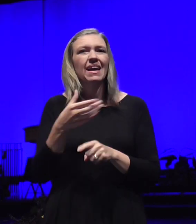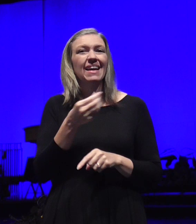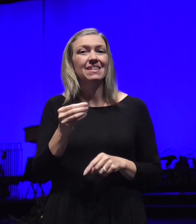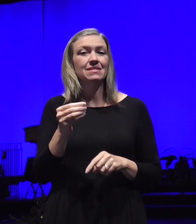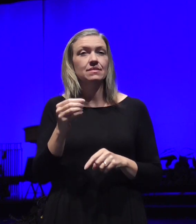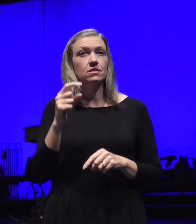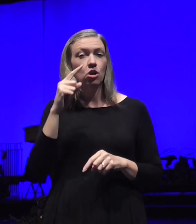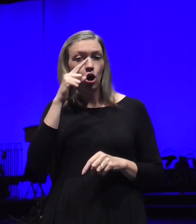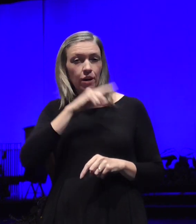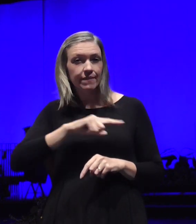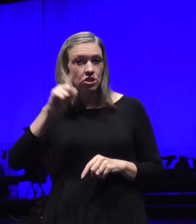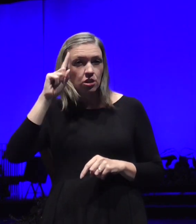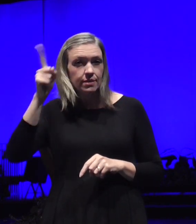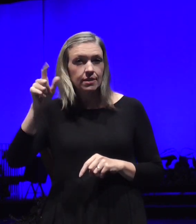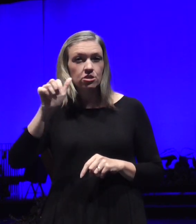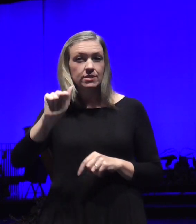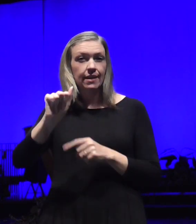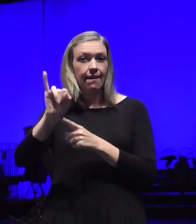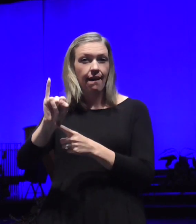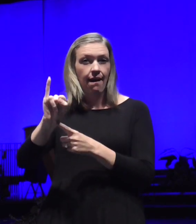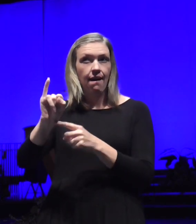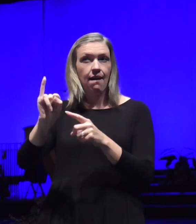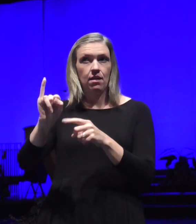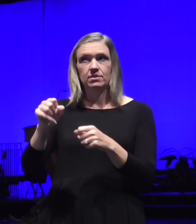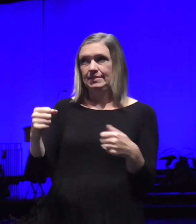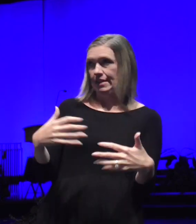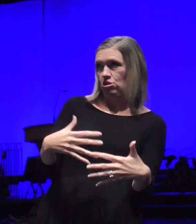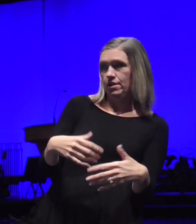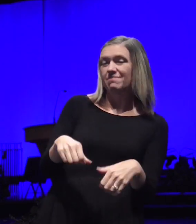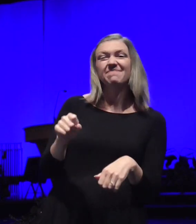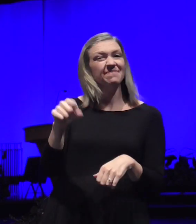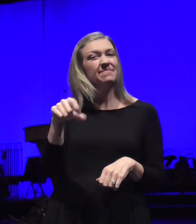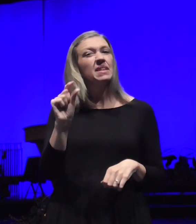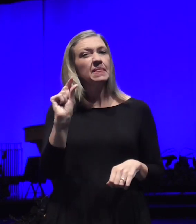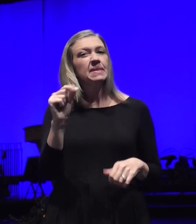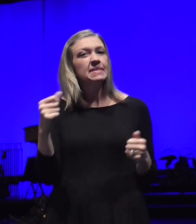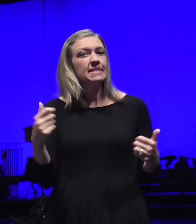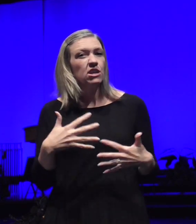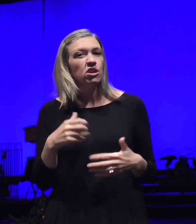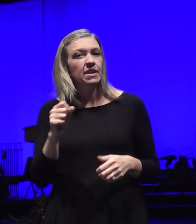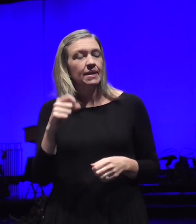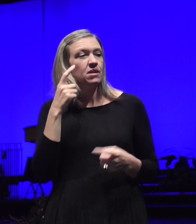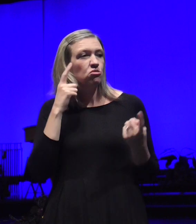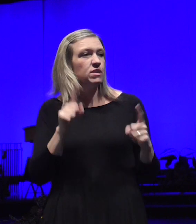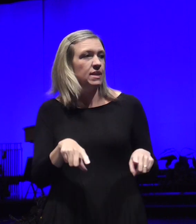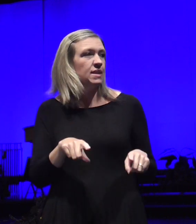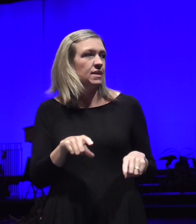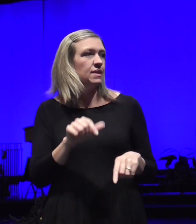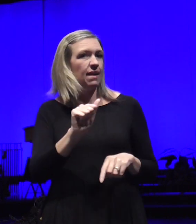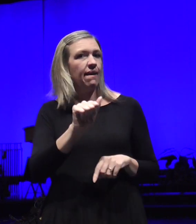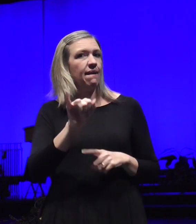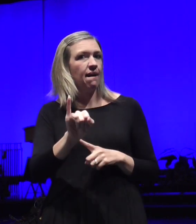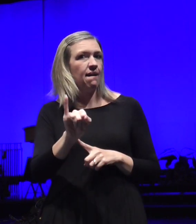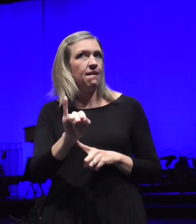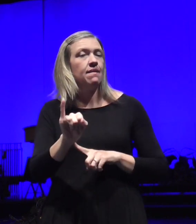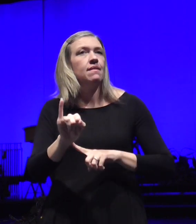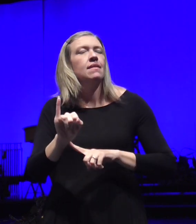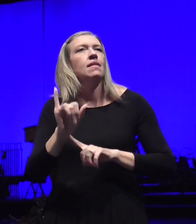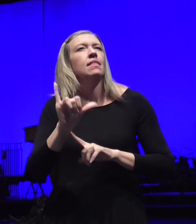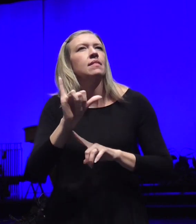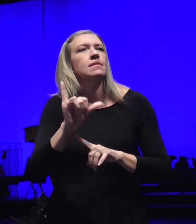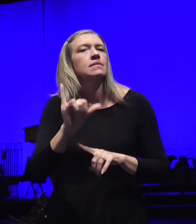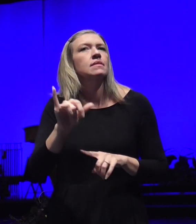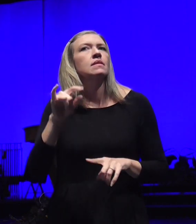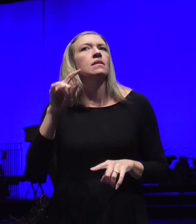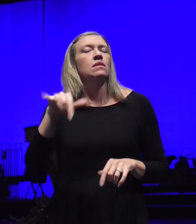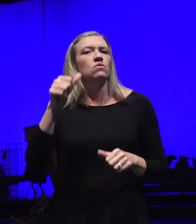artificial intelligence. Ooh, it's a little scary, yeah, it's a little scary, I agree. And it reminds me of one